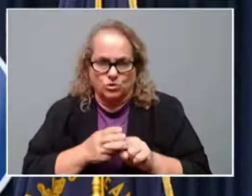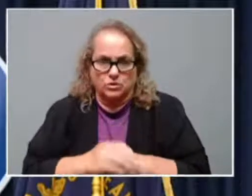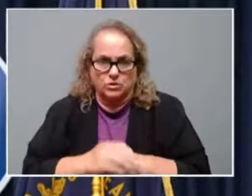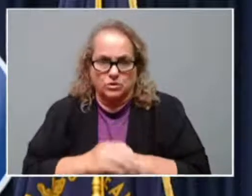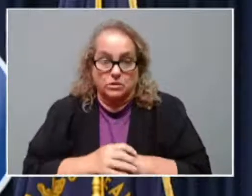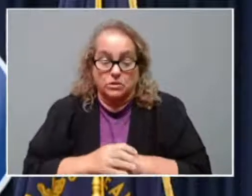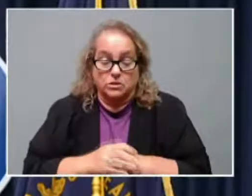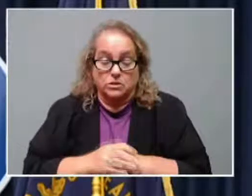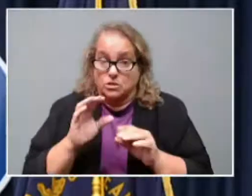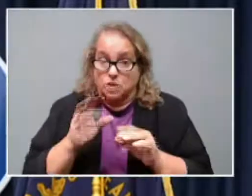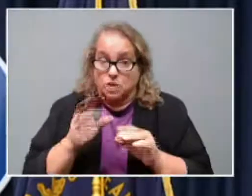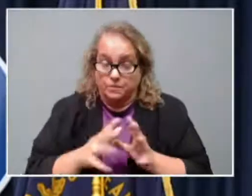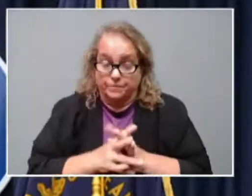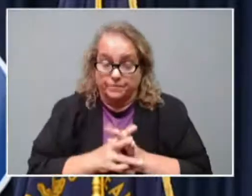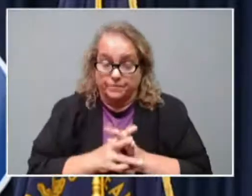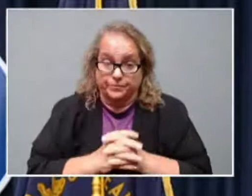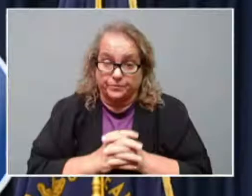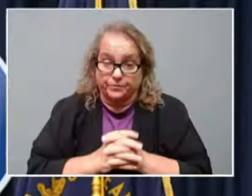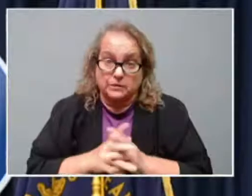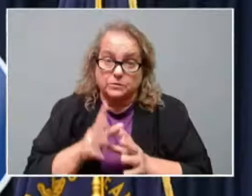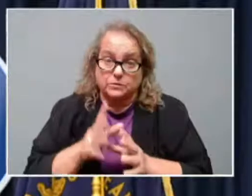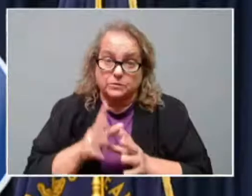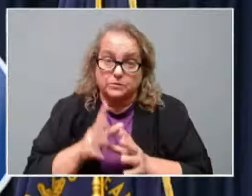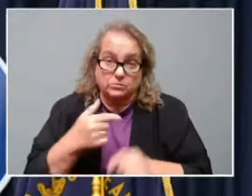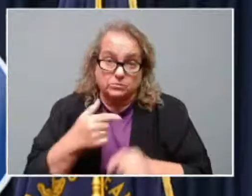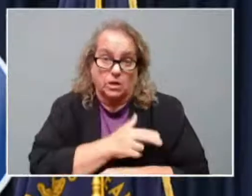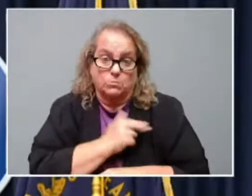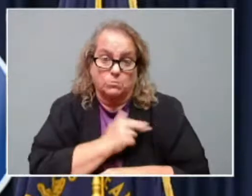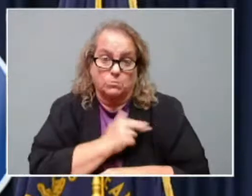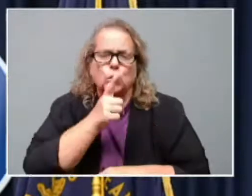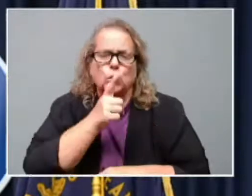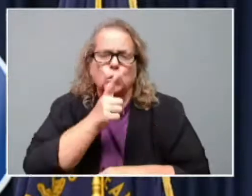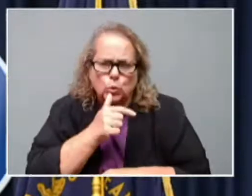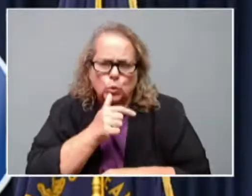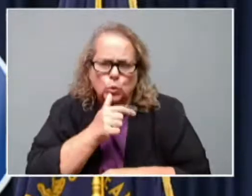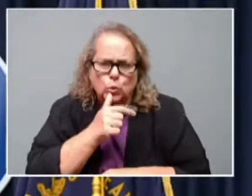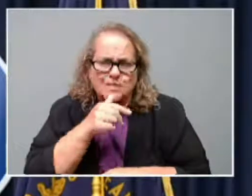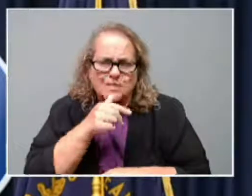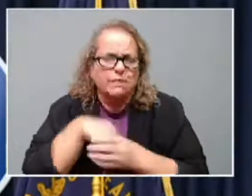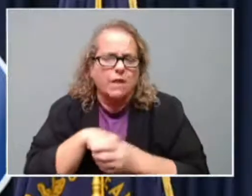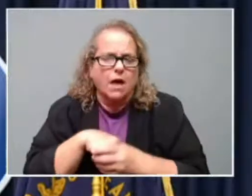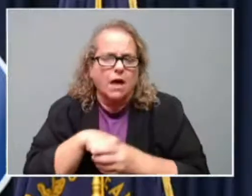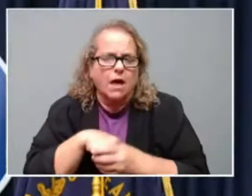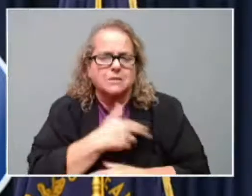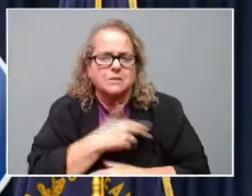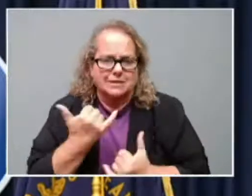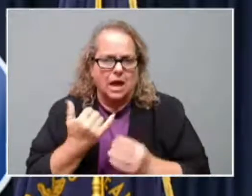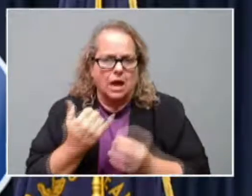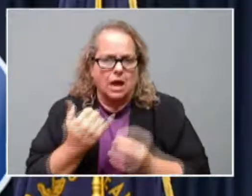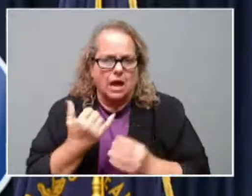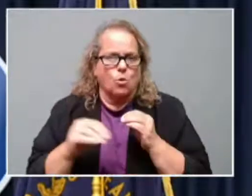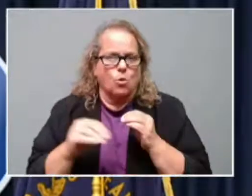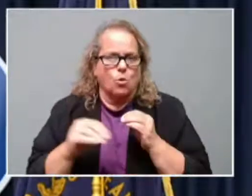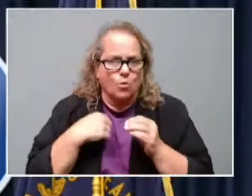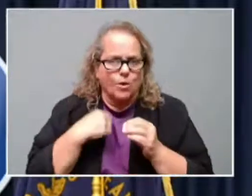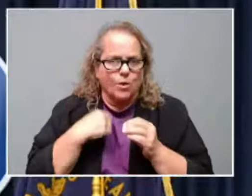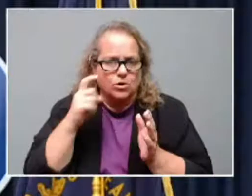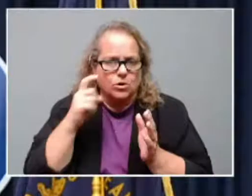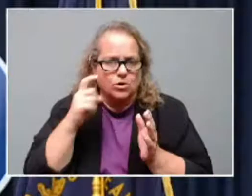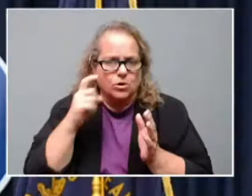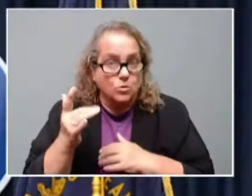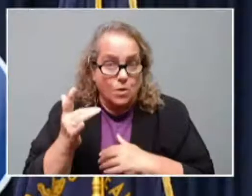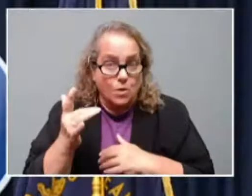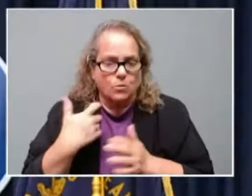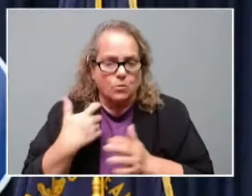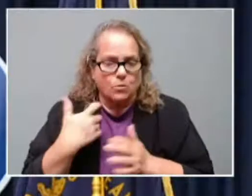about hospitalization and who is being hospitalized a little bit more, because we're going to show you some data